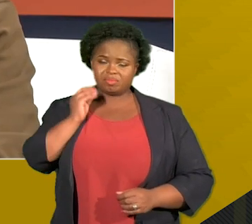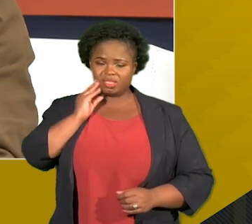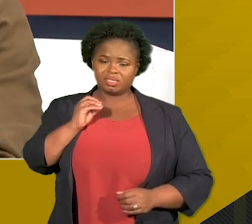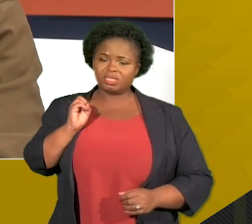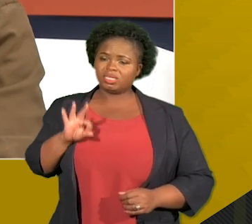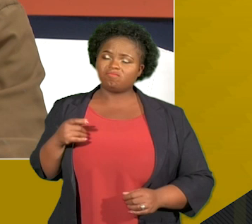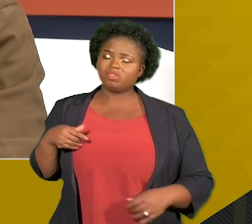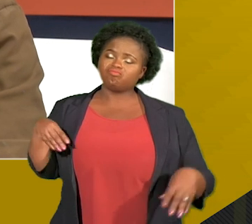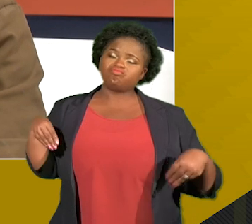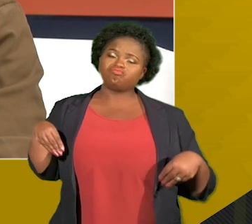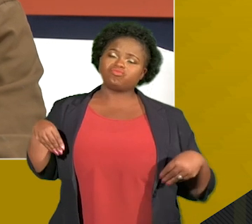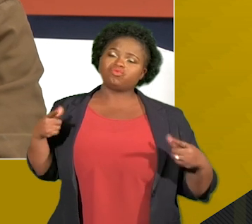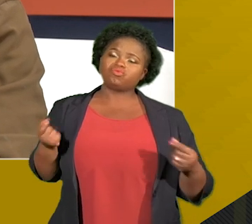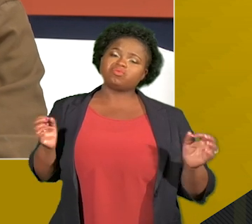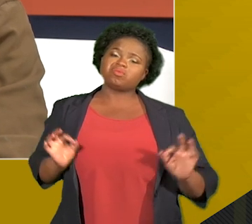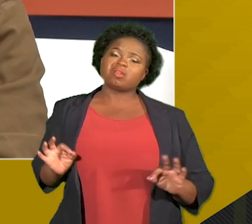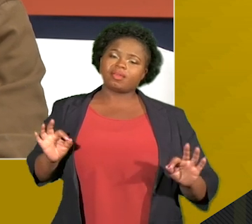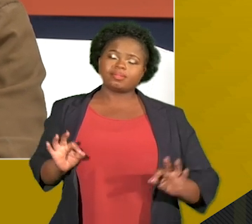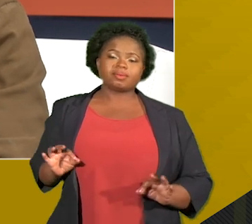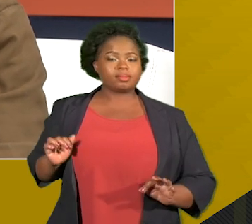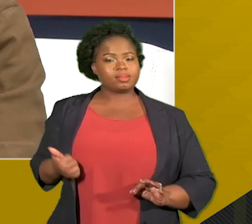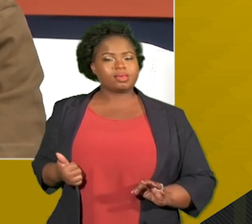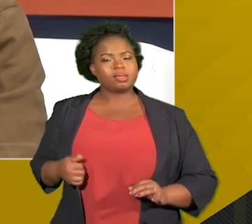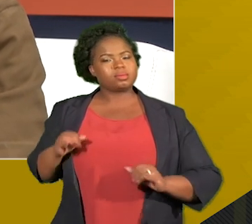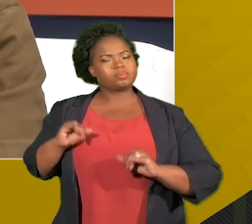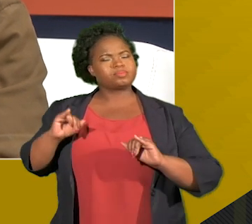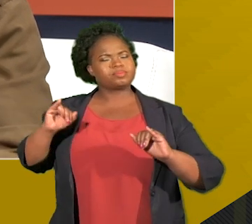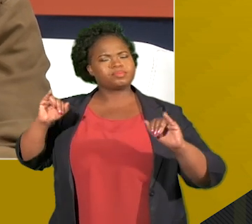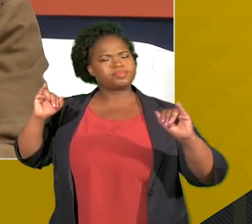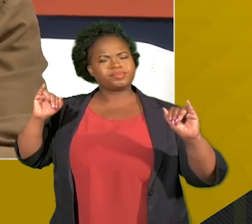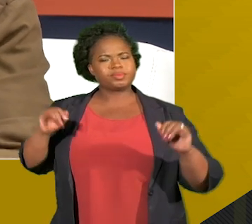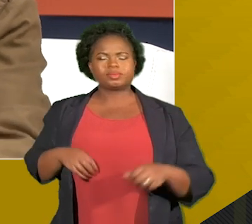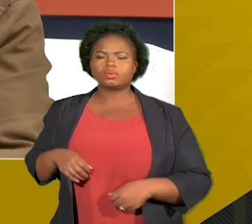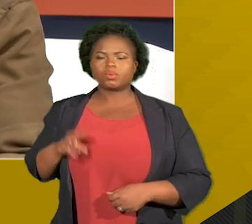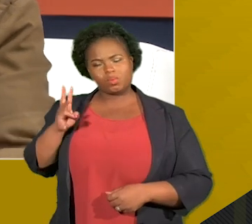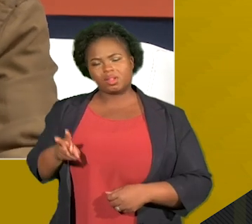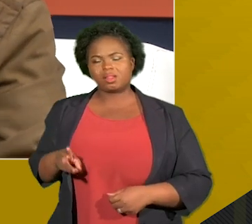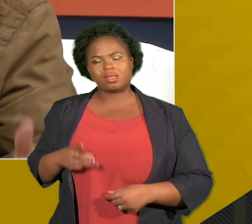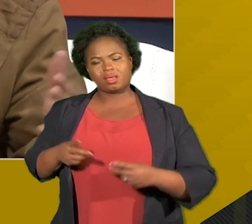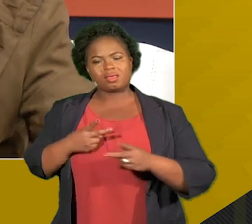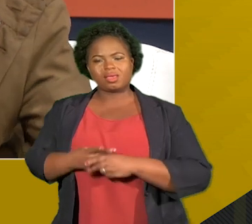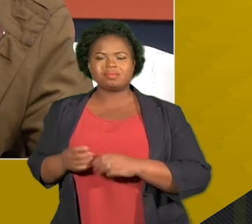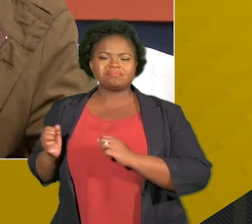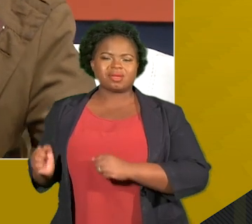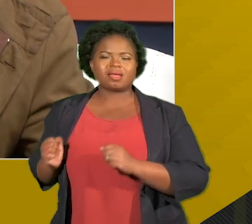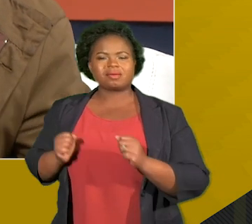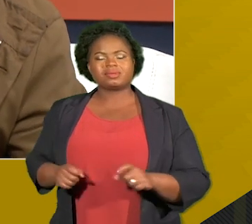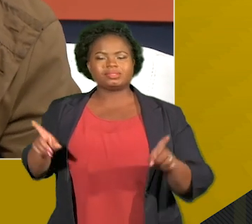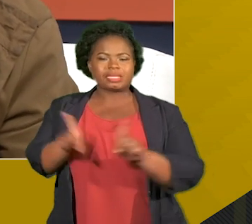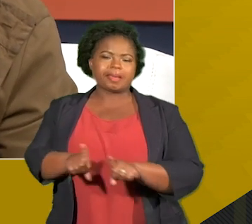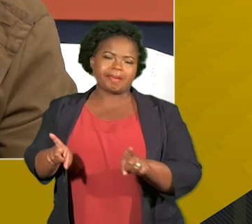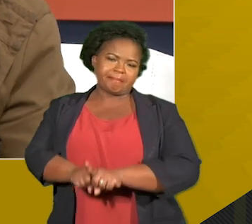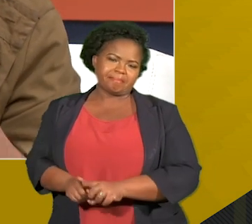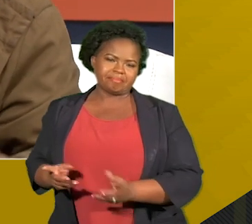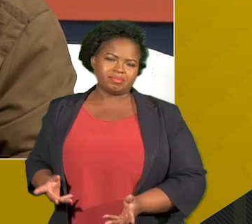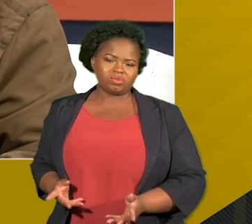here doesn't do a thing, then the situation will constantly be the same, and my people will be stuck in the same